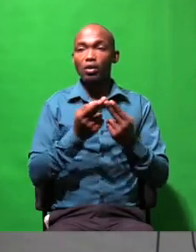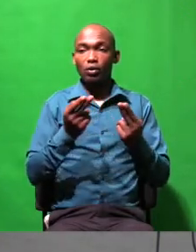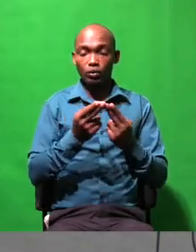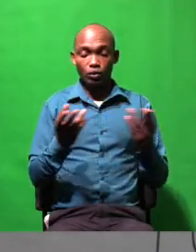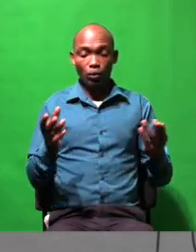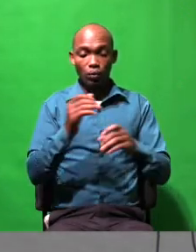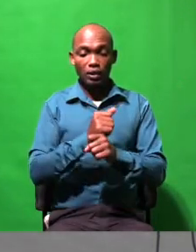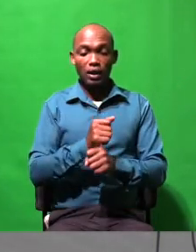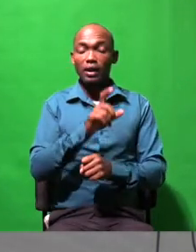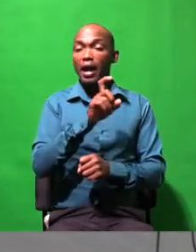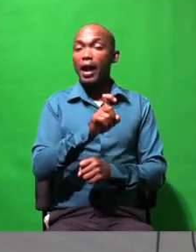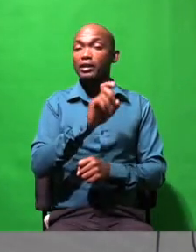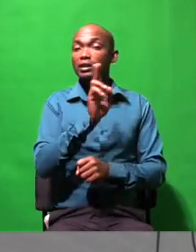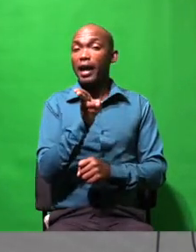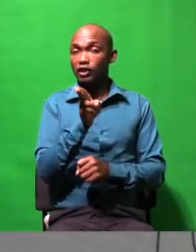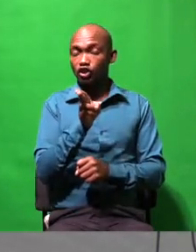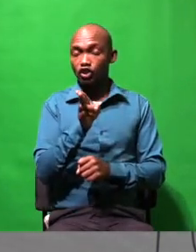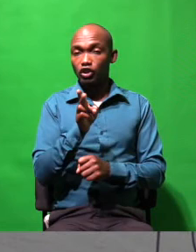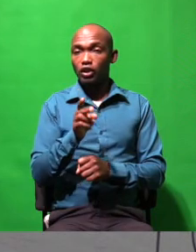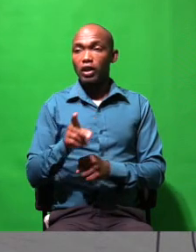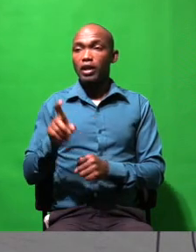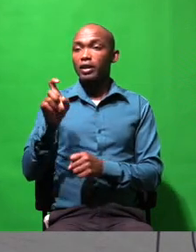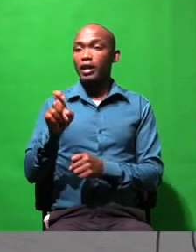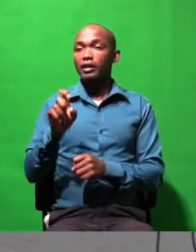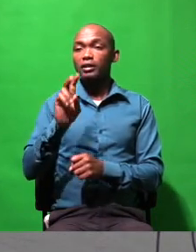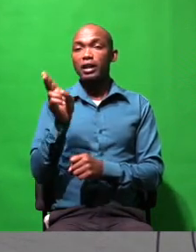this one and we will get